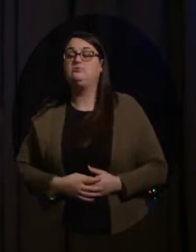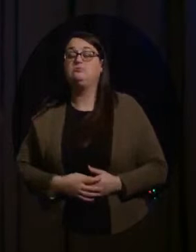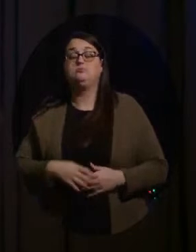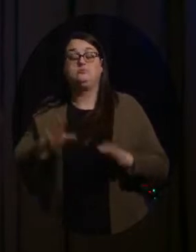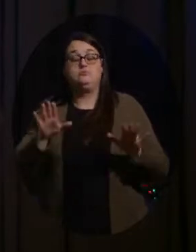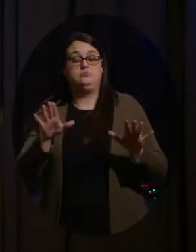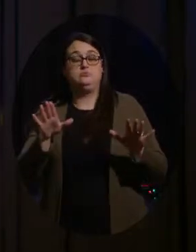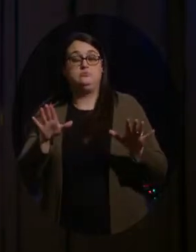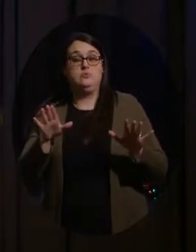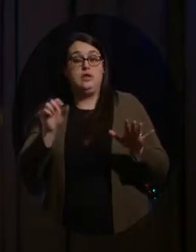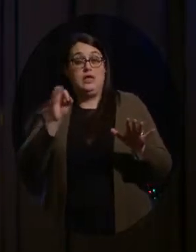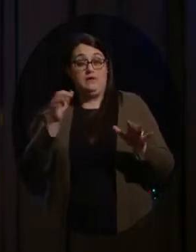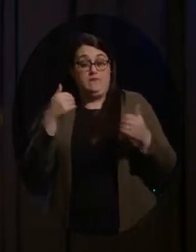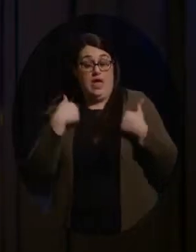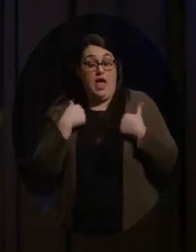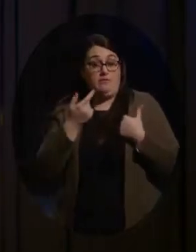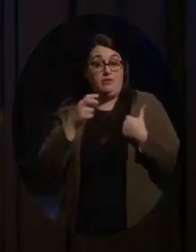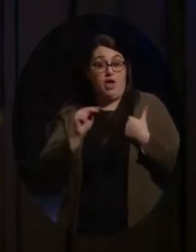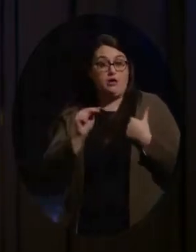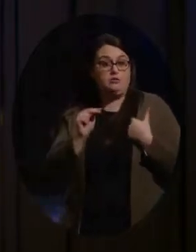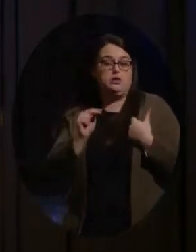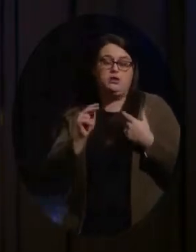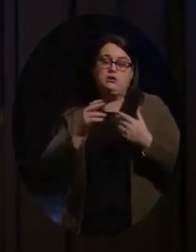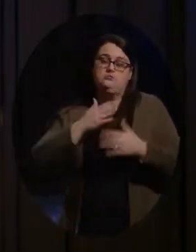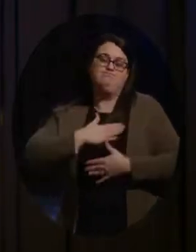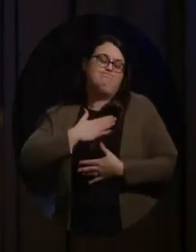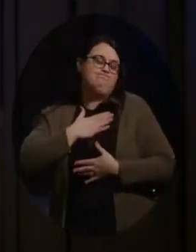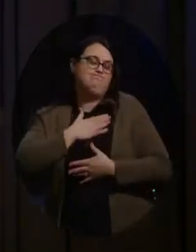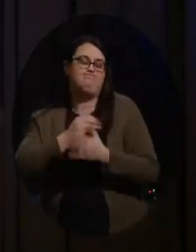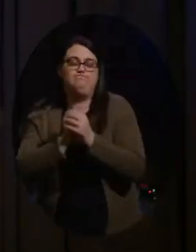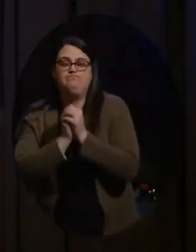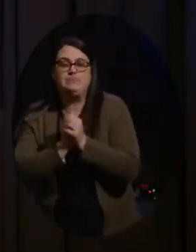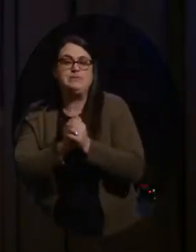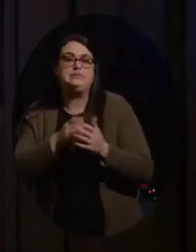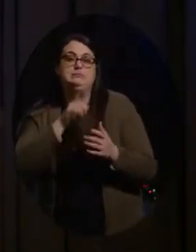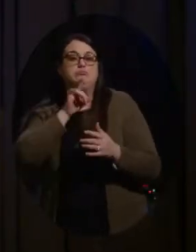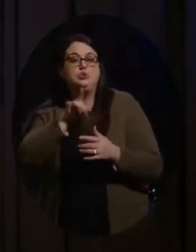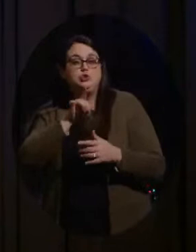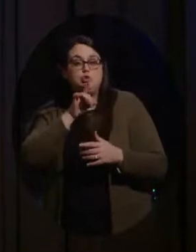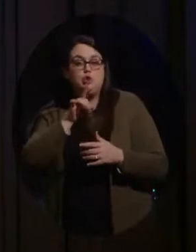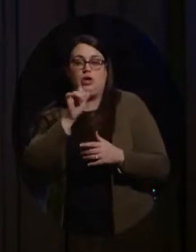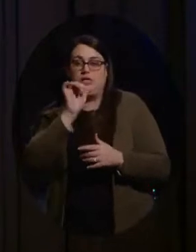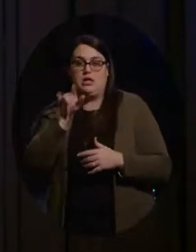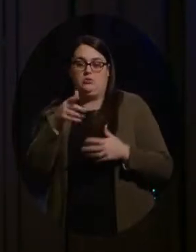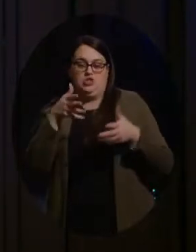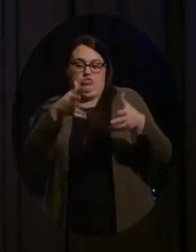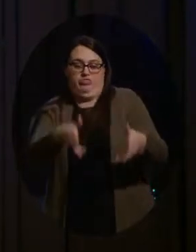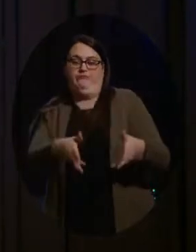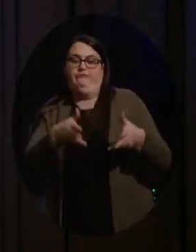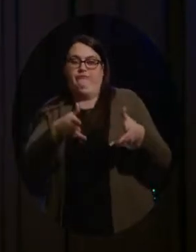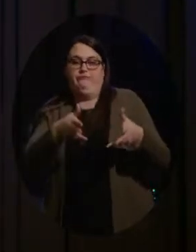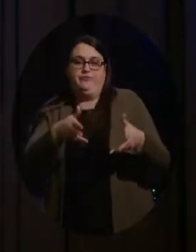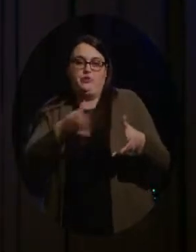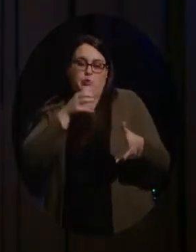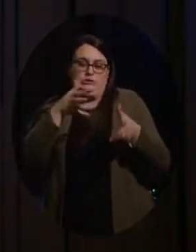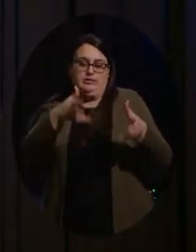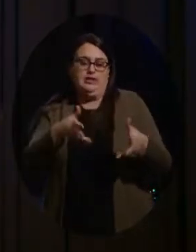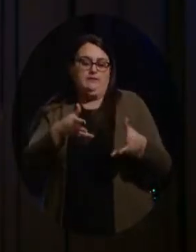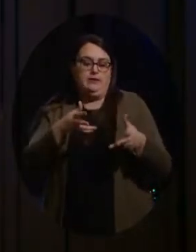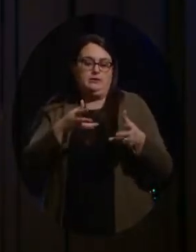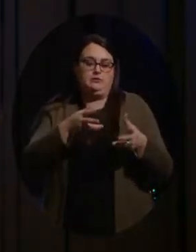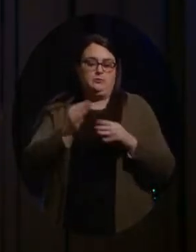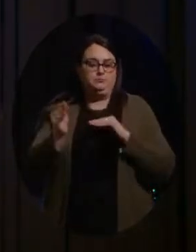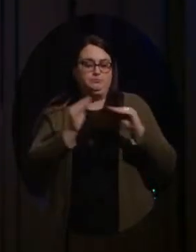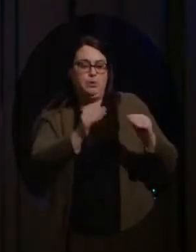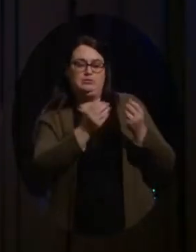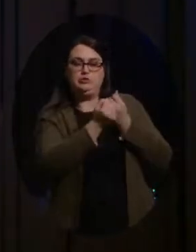So, if you own a gun, I'm begging you to make sure it's not just left in your car. Store it